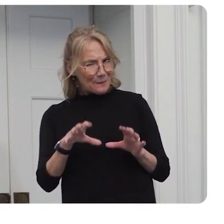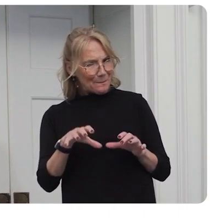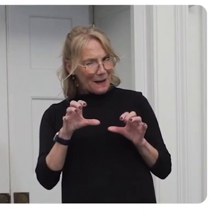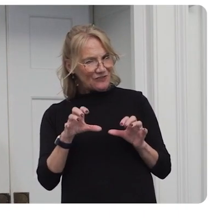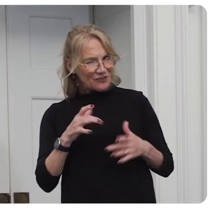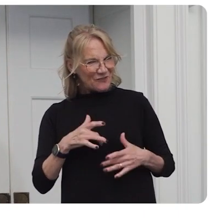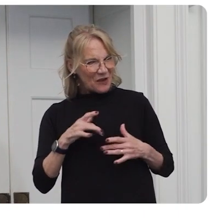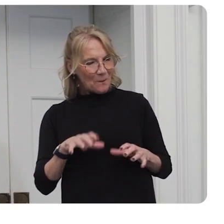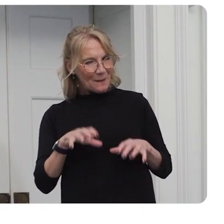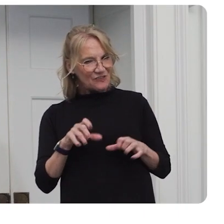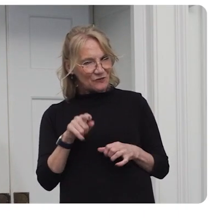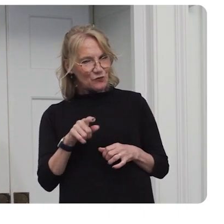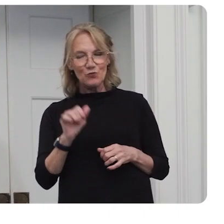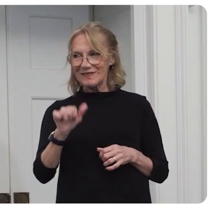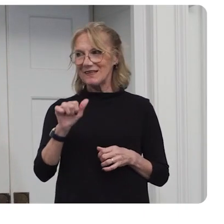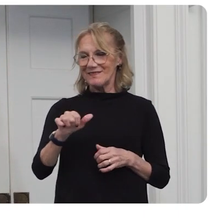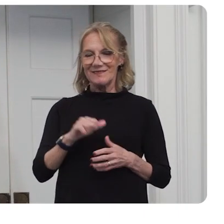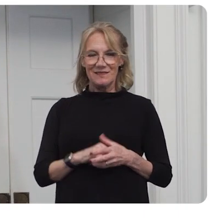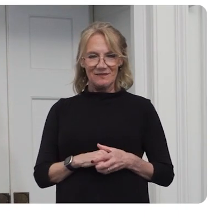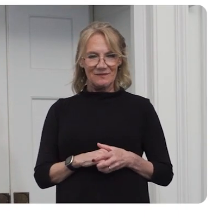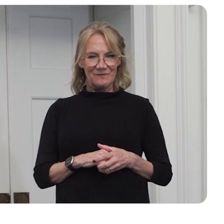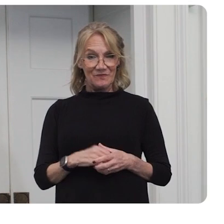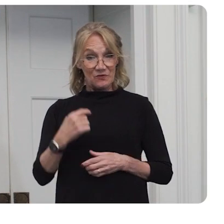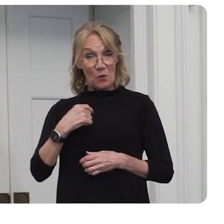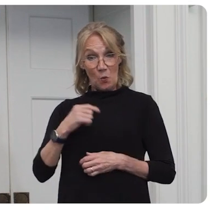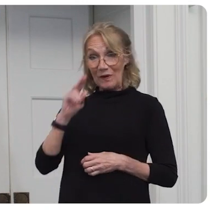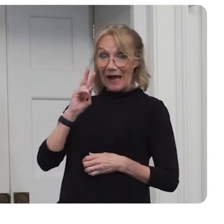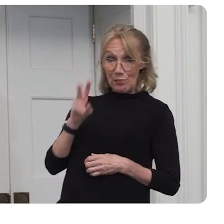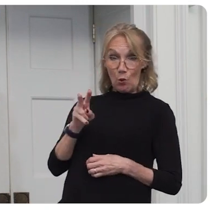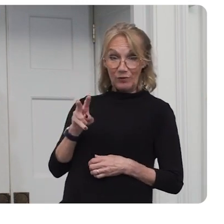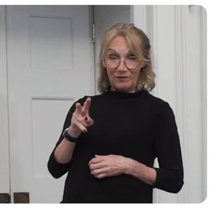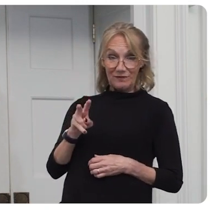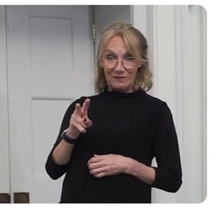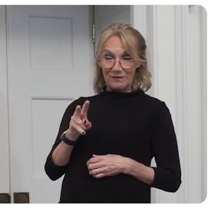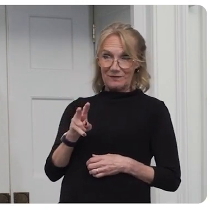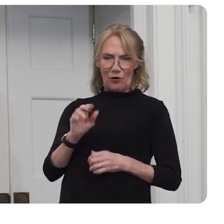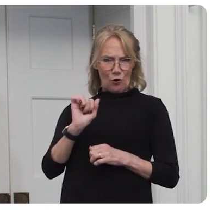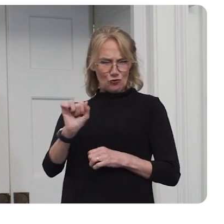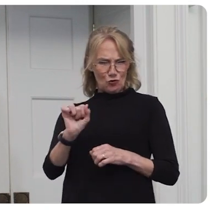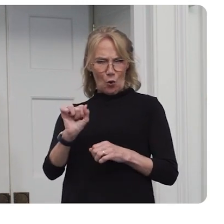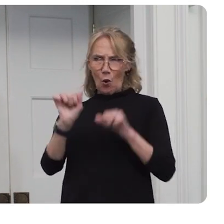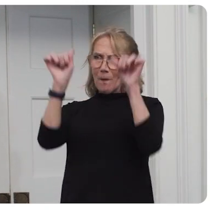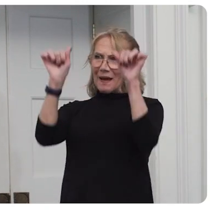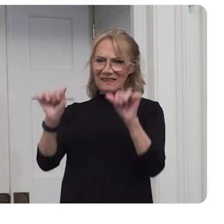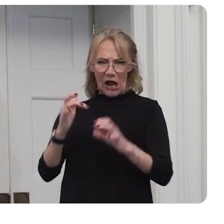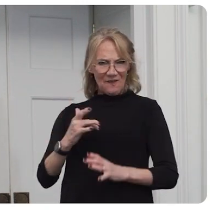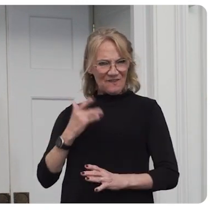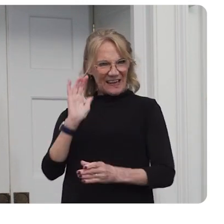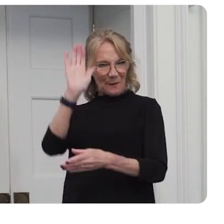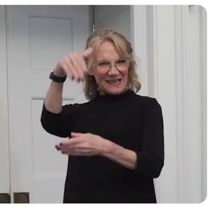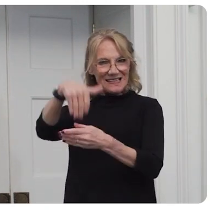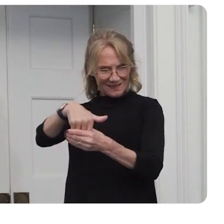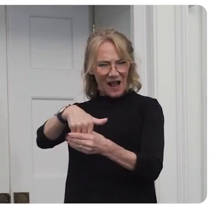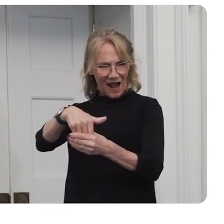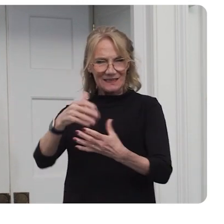you? Yes. Because when I look at your paintings, I feel like I'm actually within